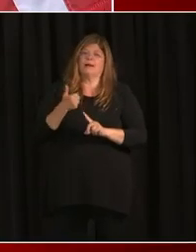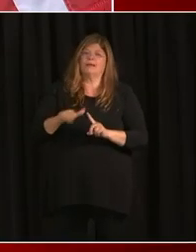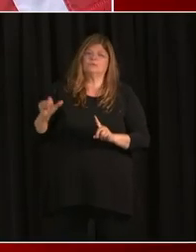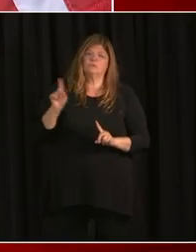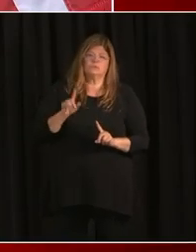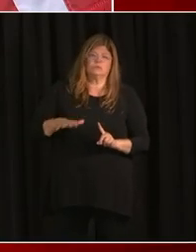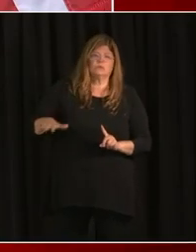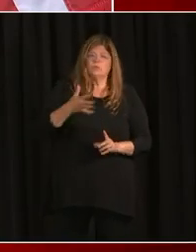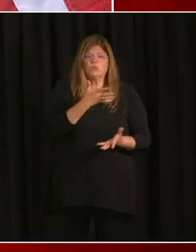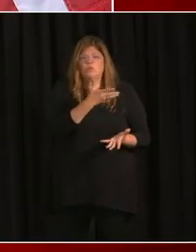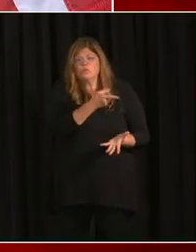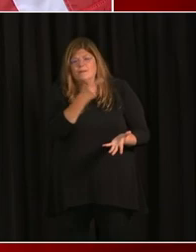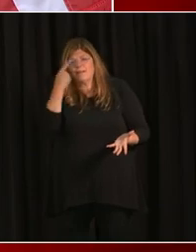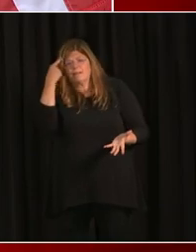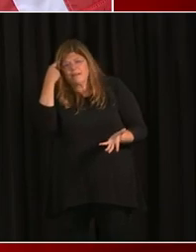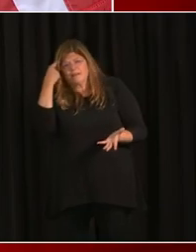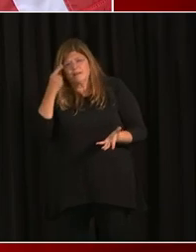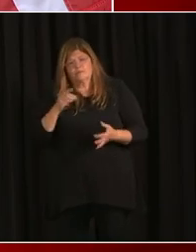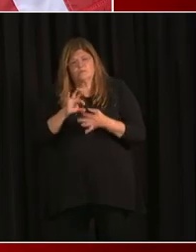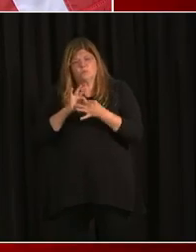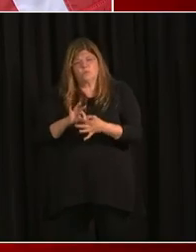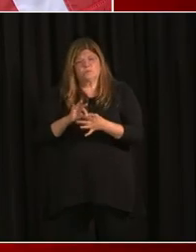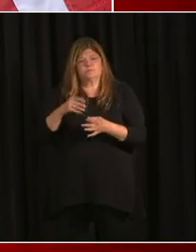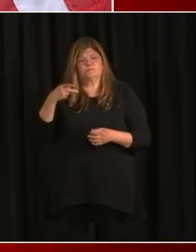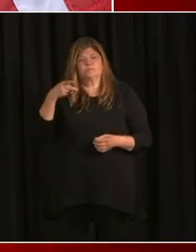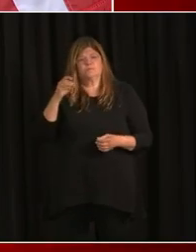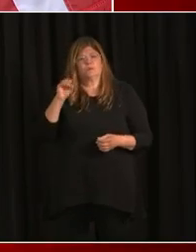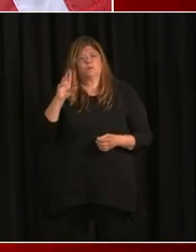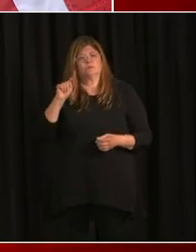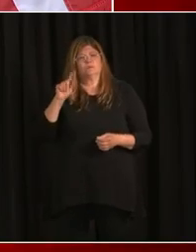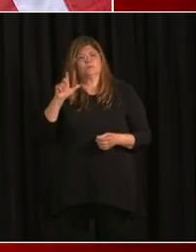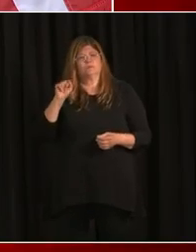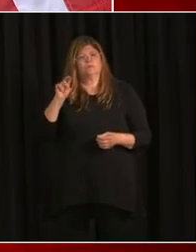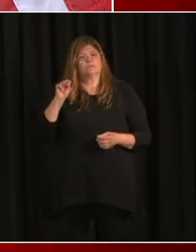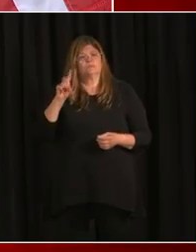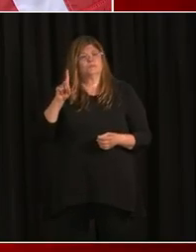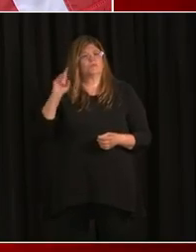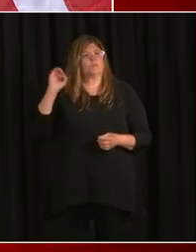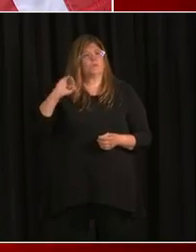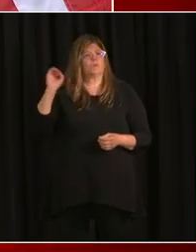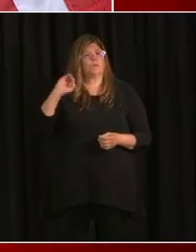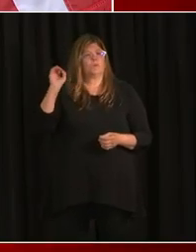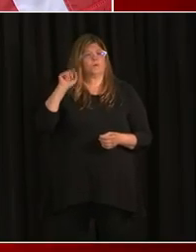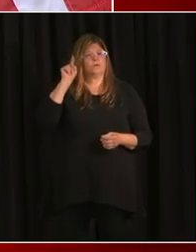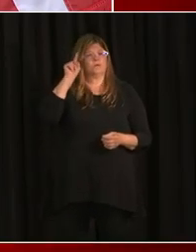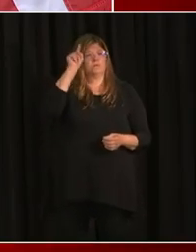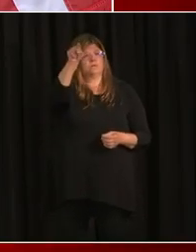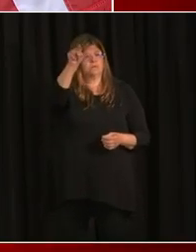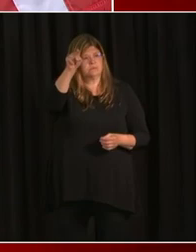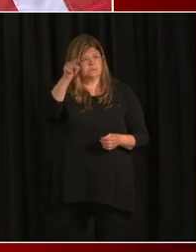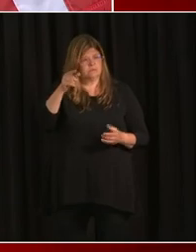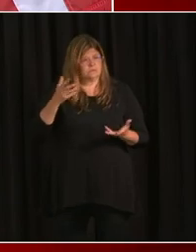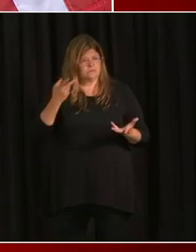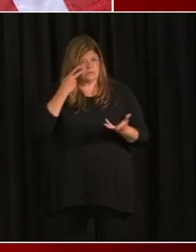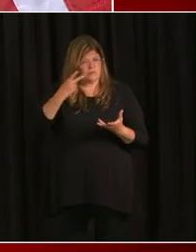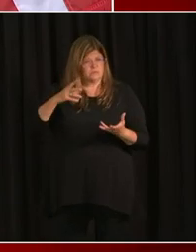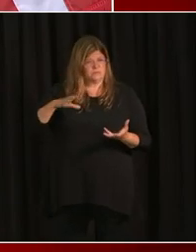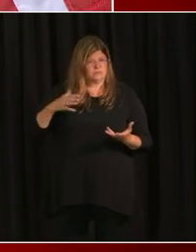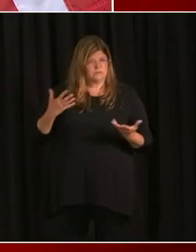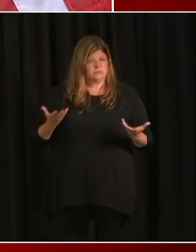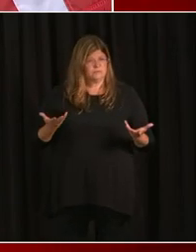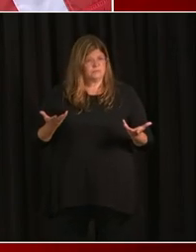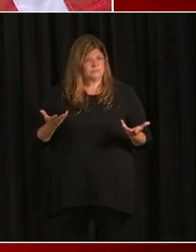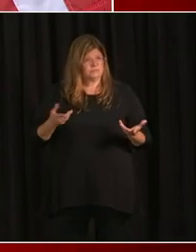you're thinking as you're seeing what's happening in Portland right now. I don't know all of the details of what happened in Portland, but